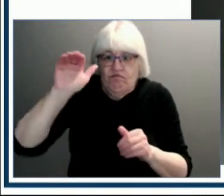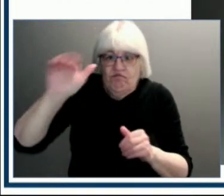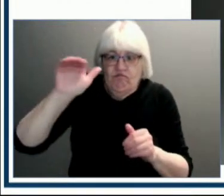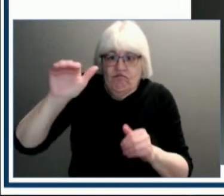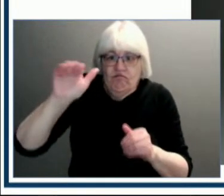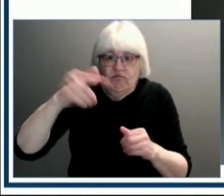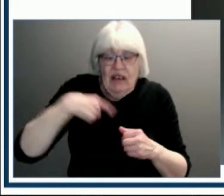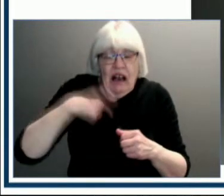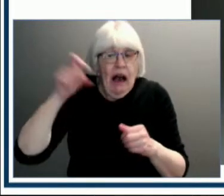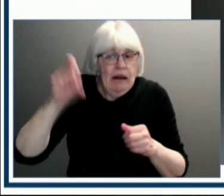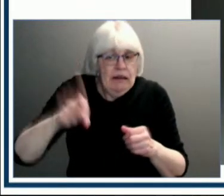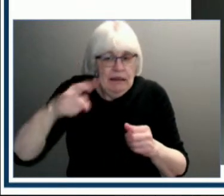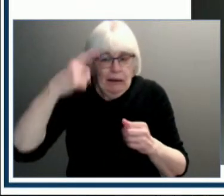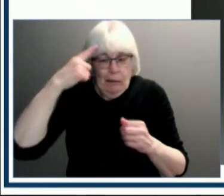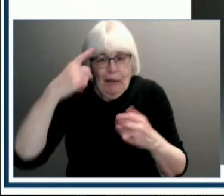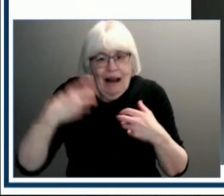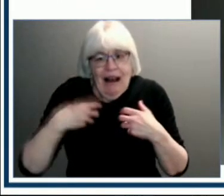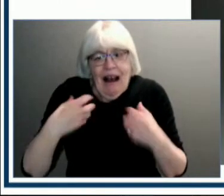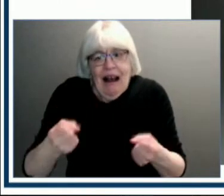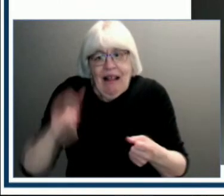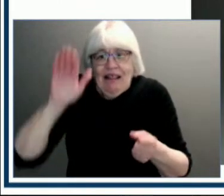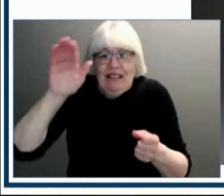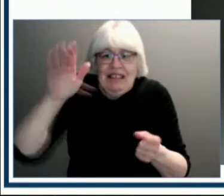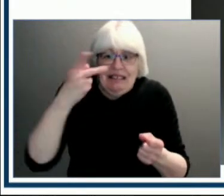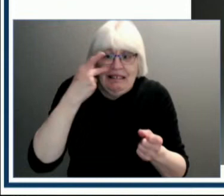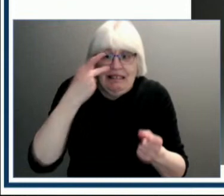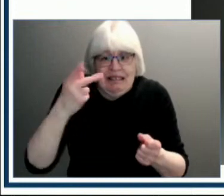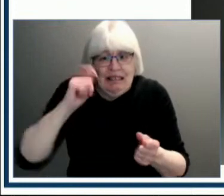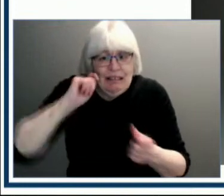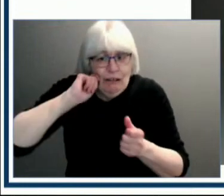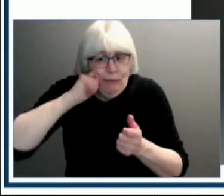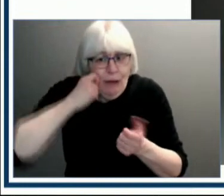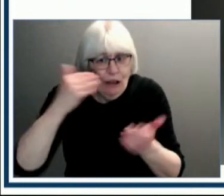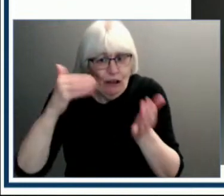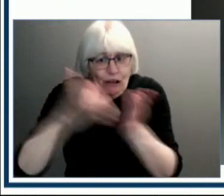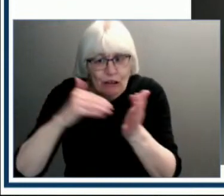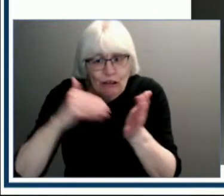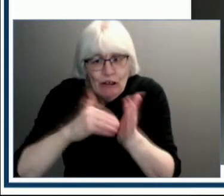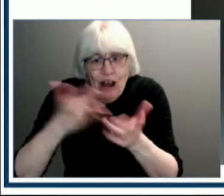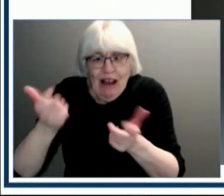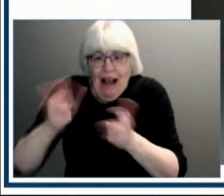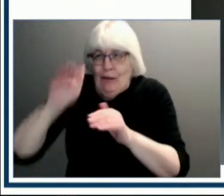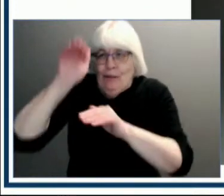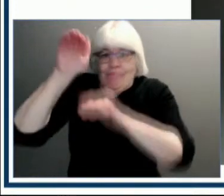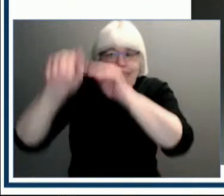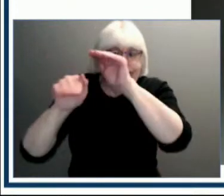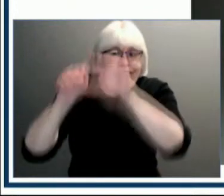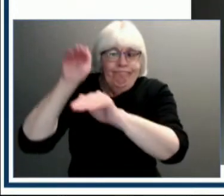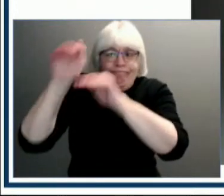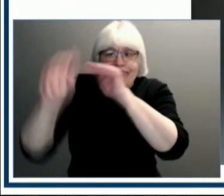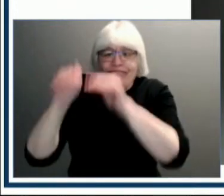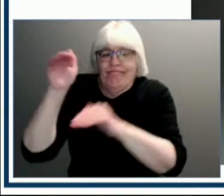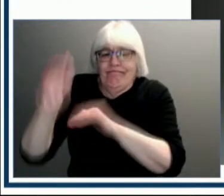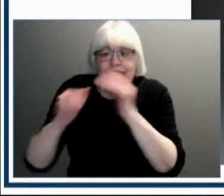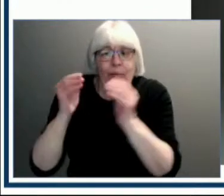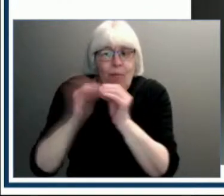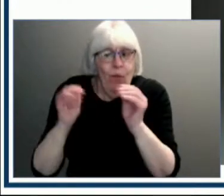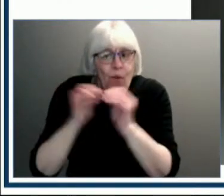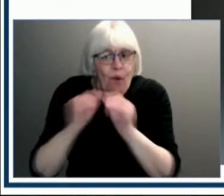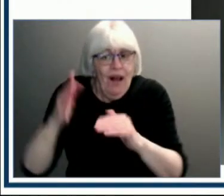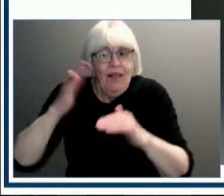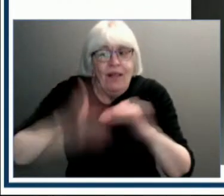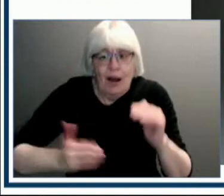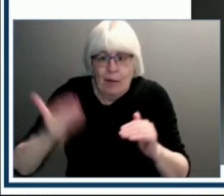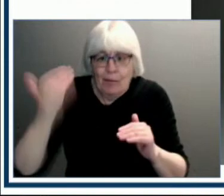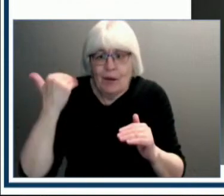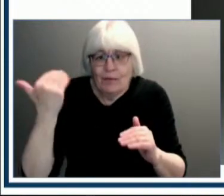also, surges in anxiety, depression, eating disorders. There's also been very hard on seniors and the seniors'